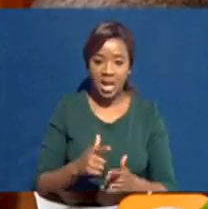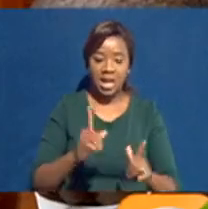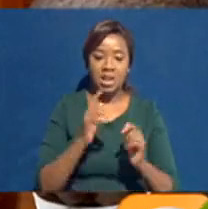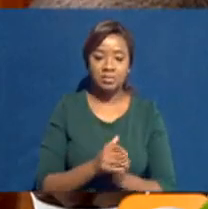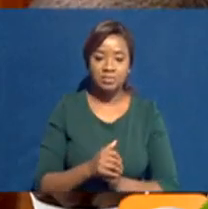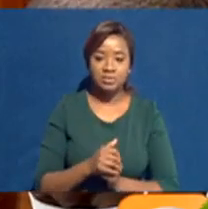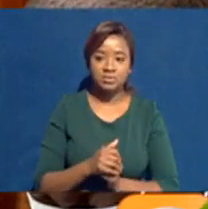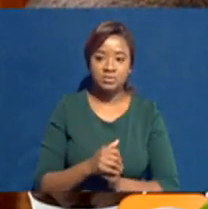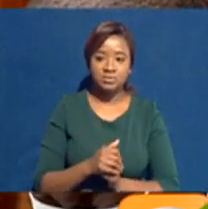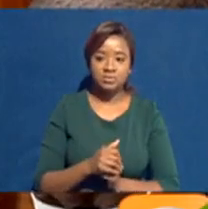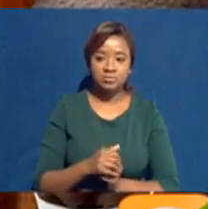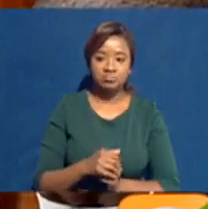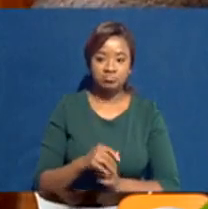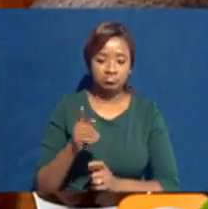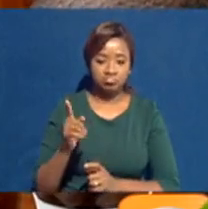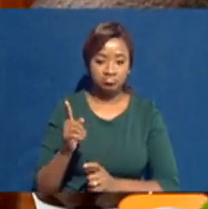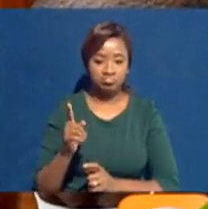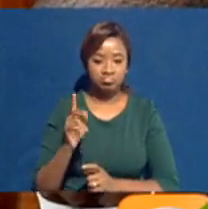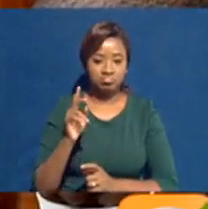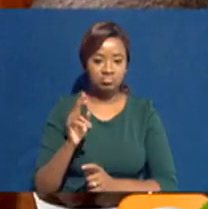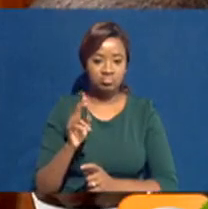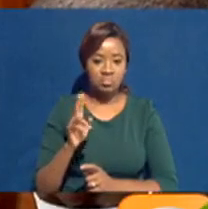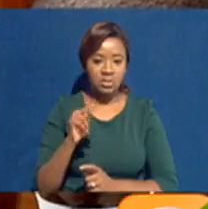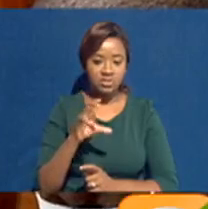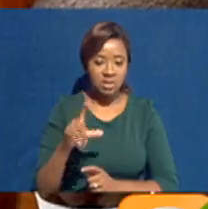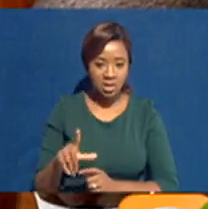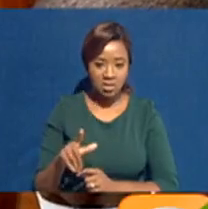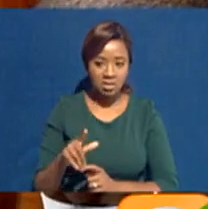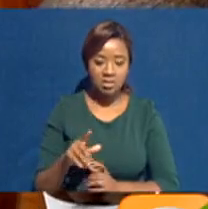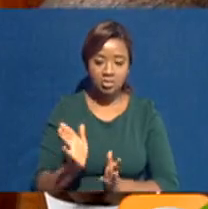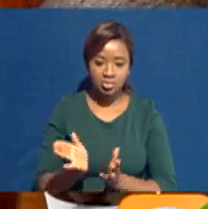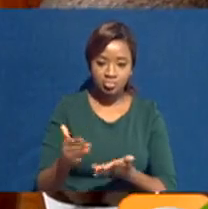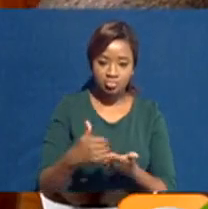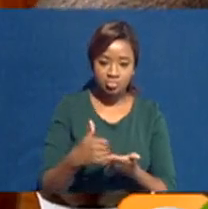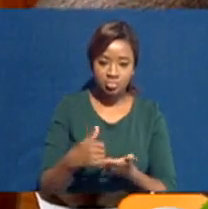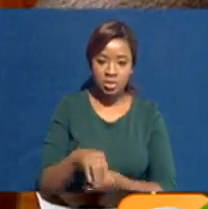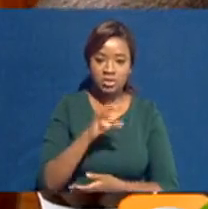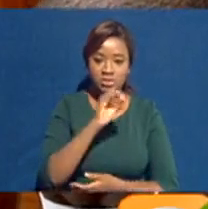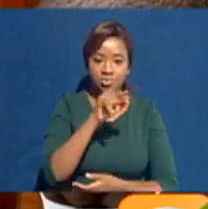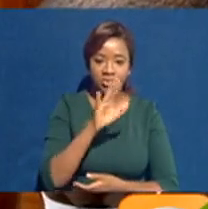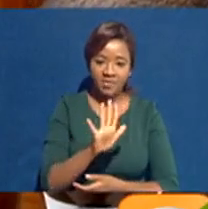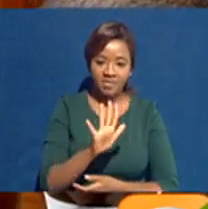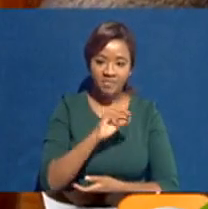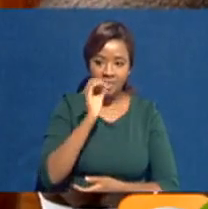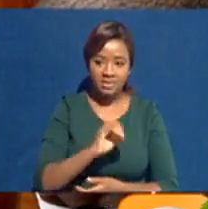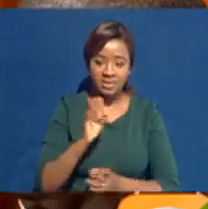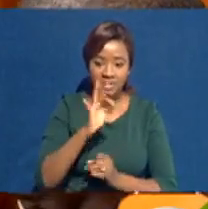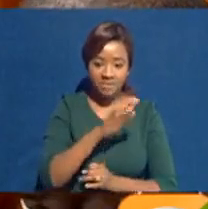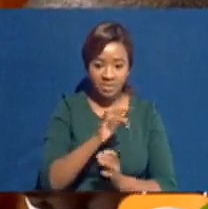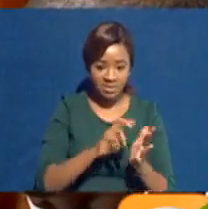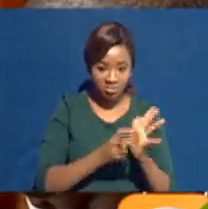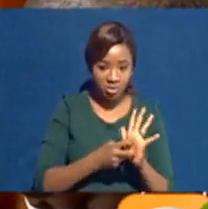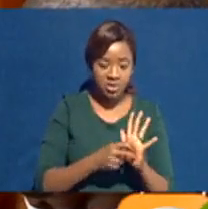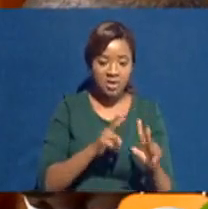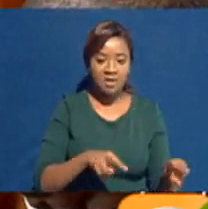collect 0.5% of the cost of a project whose value is more than 5 million Kenya shillings.